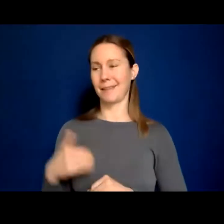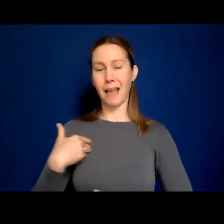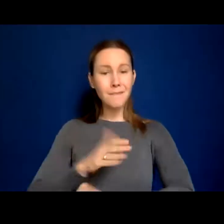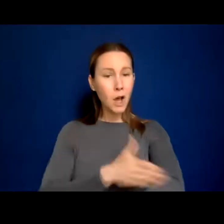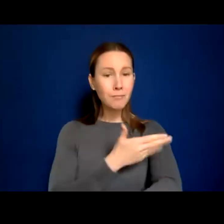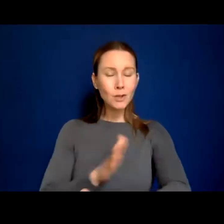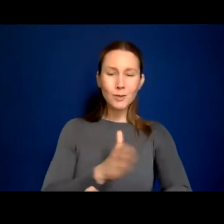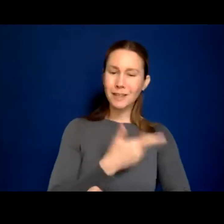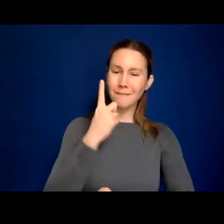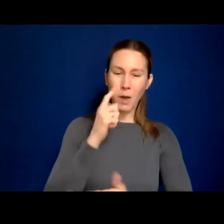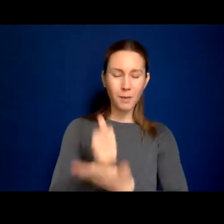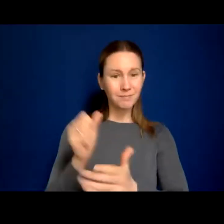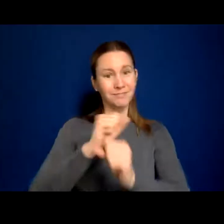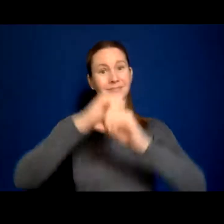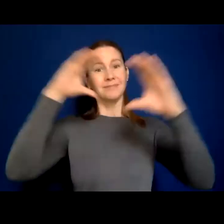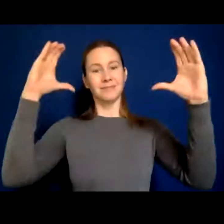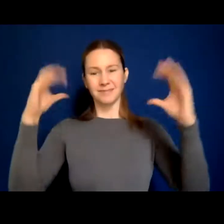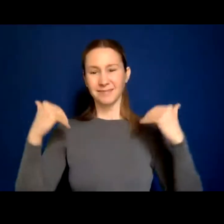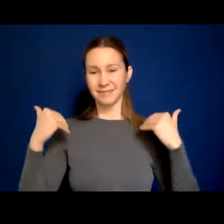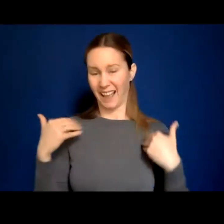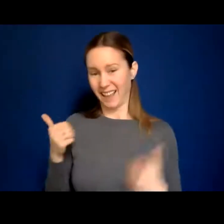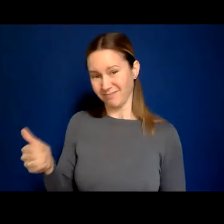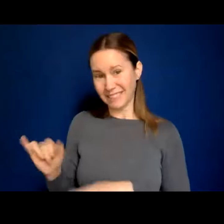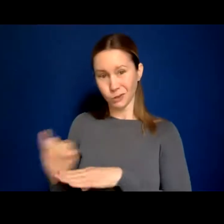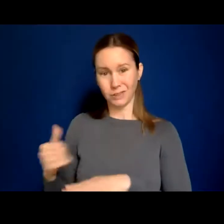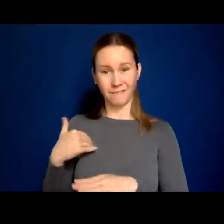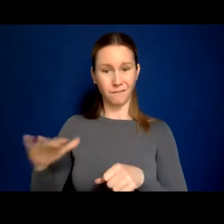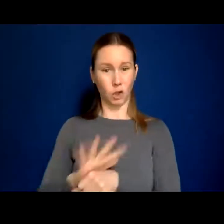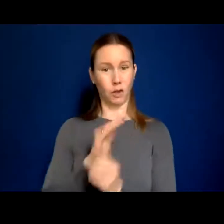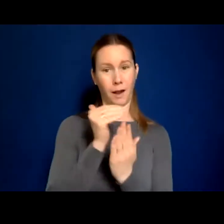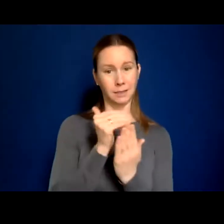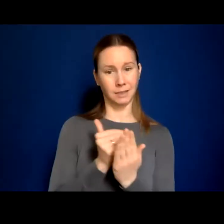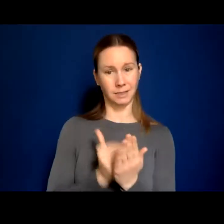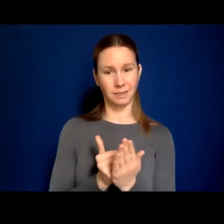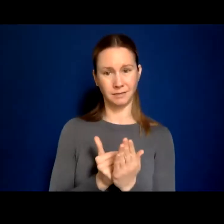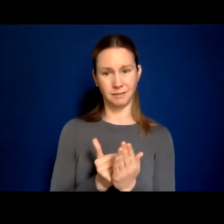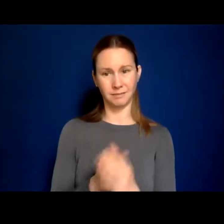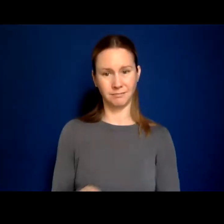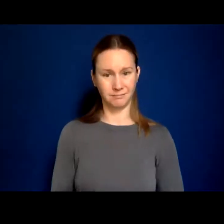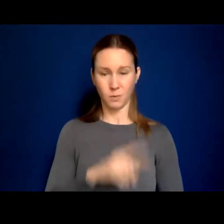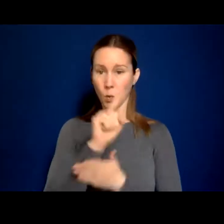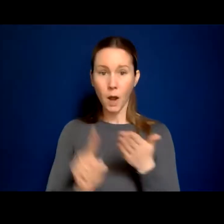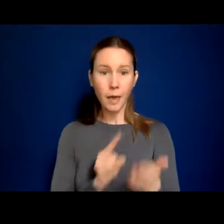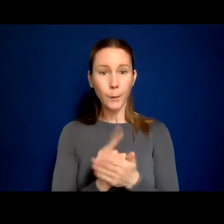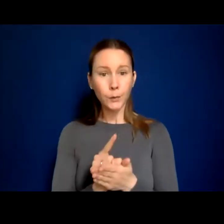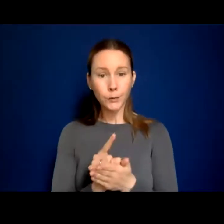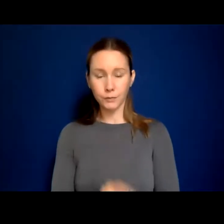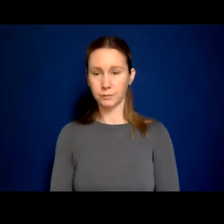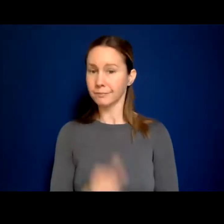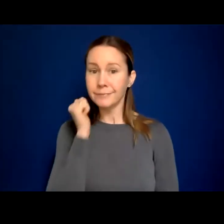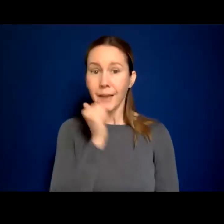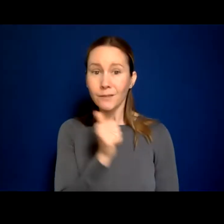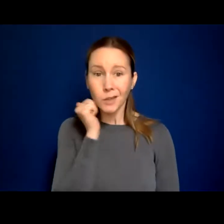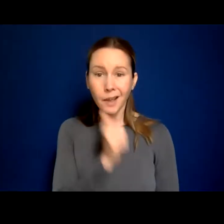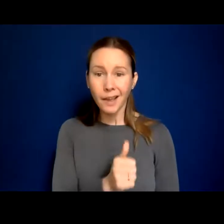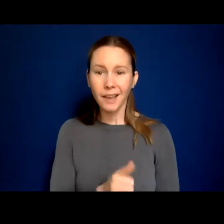scenarios, and they have a whole lesson plan. And they have chunks of an hour at a time, and they're every day. And just the